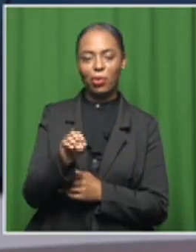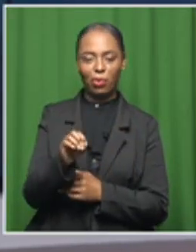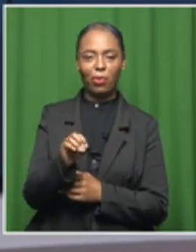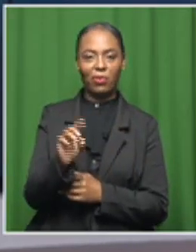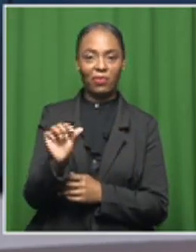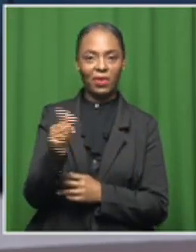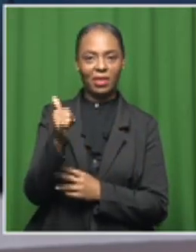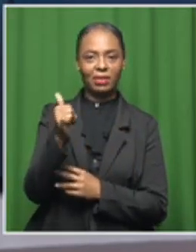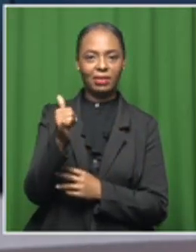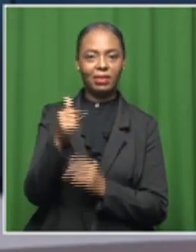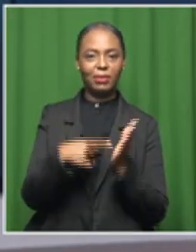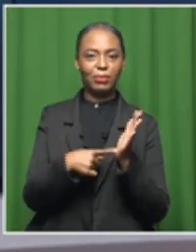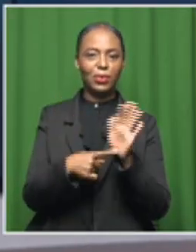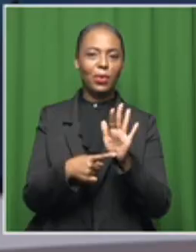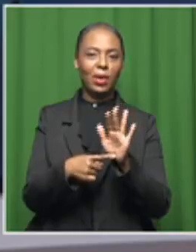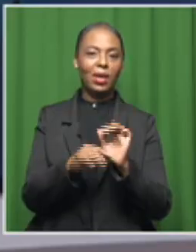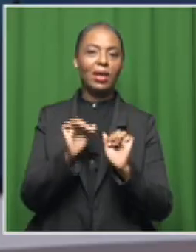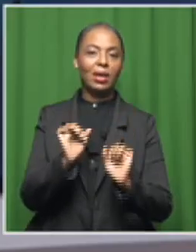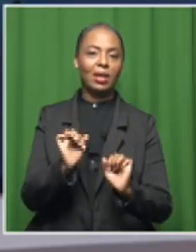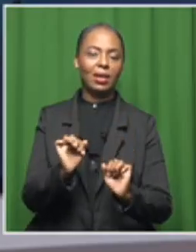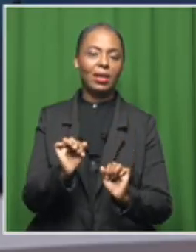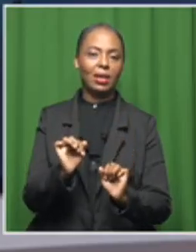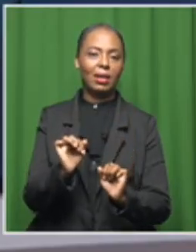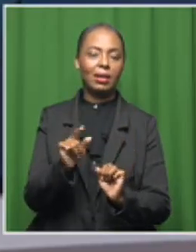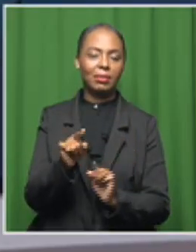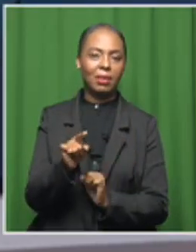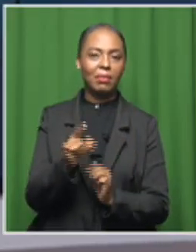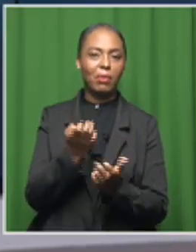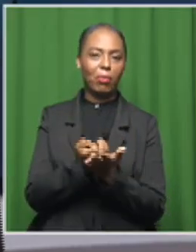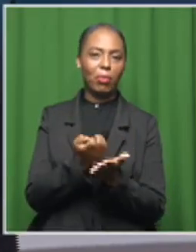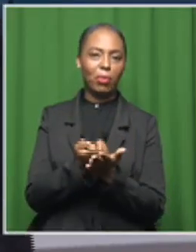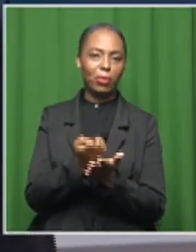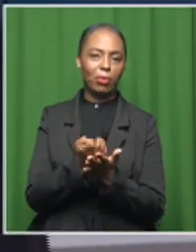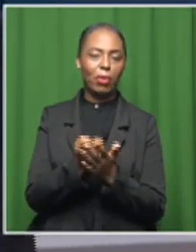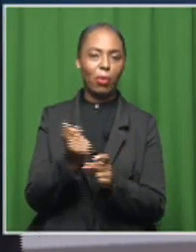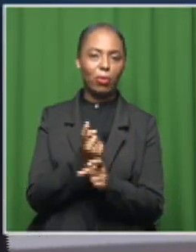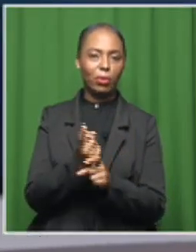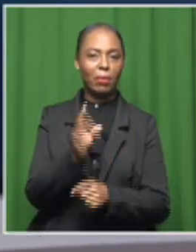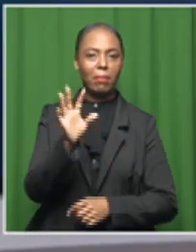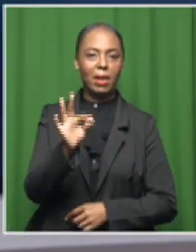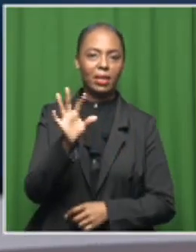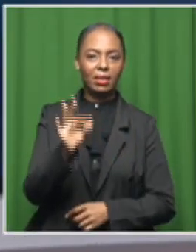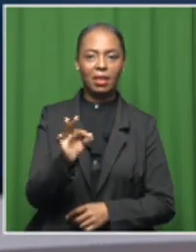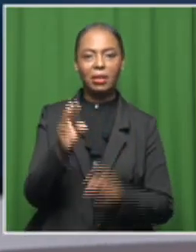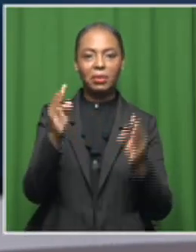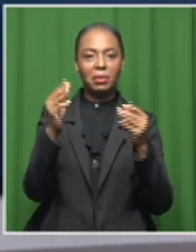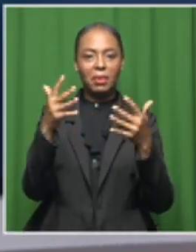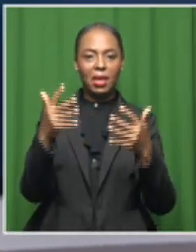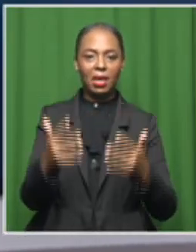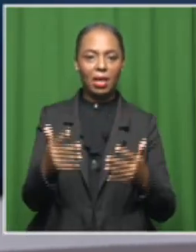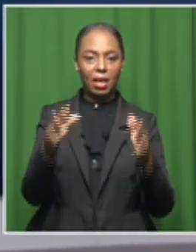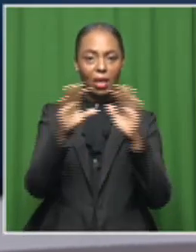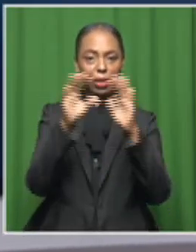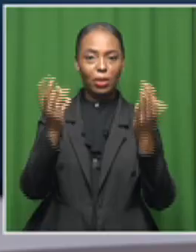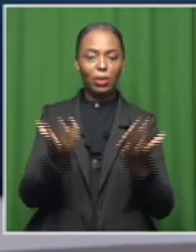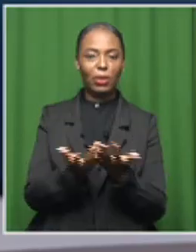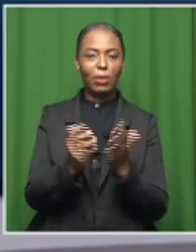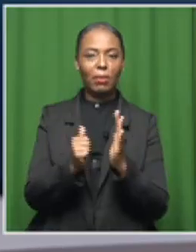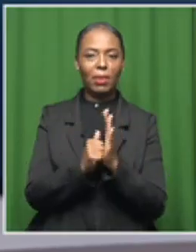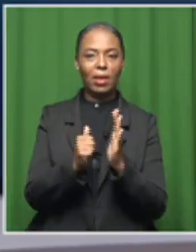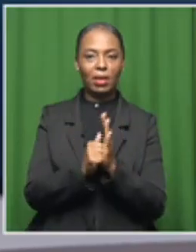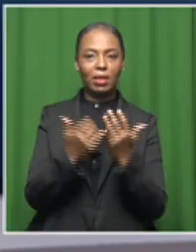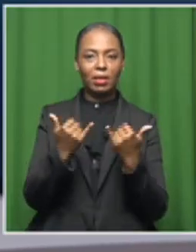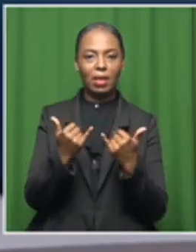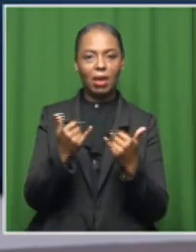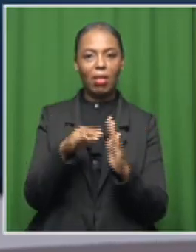Line, where we will be here every Monday and we will bring you the latest stock markets. Well, global market sell-off deepened